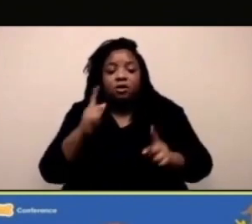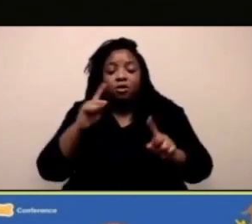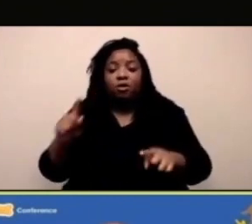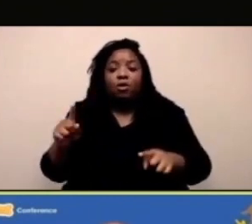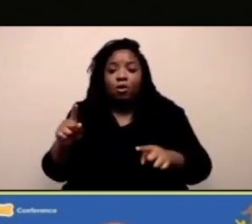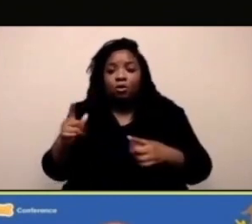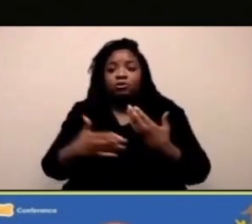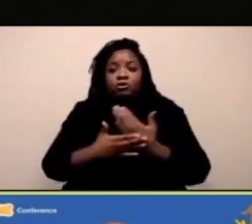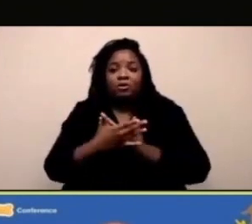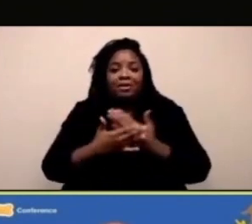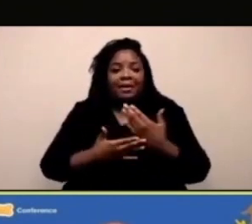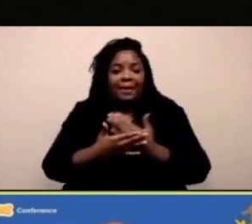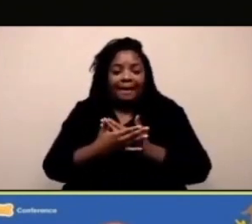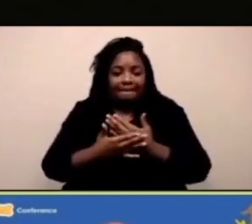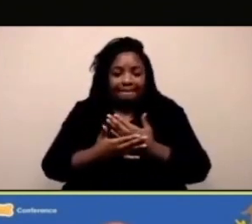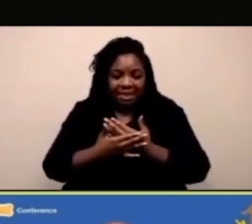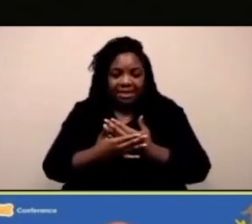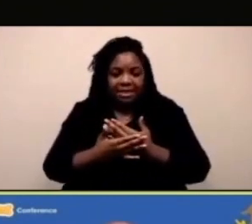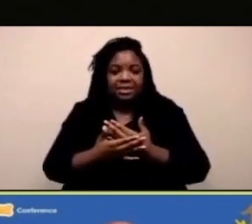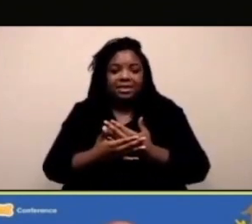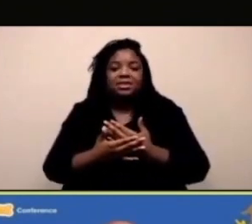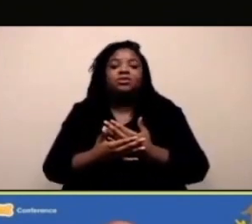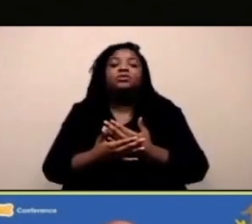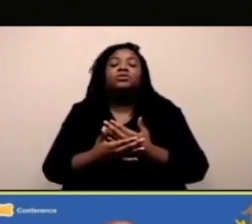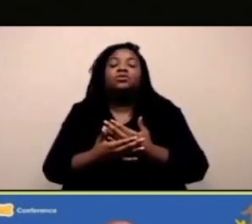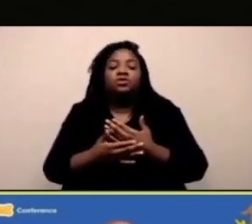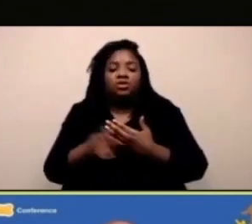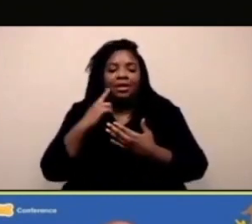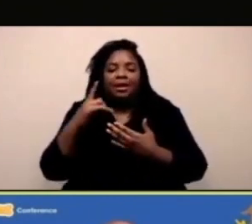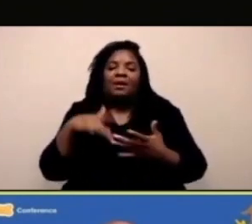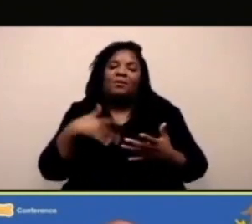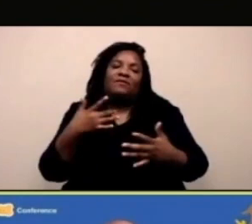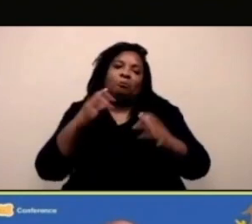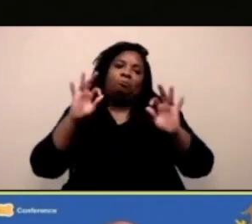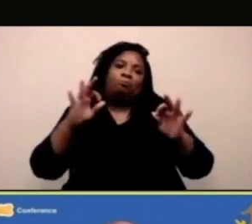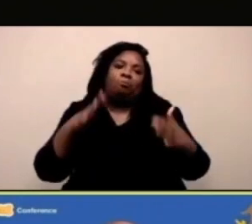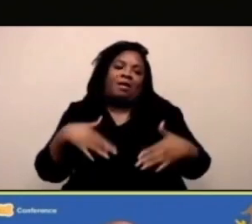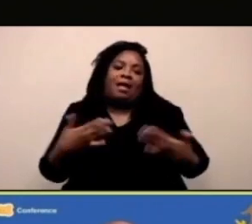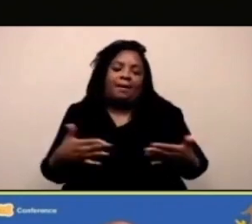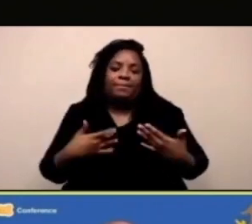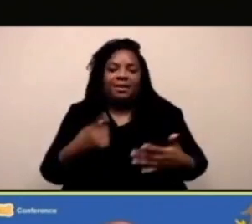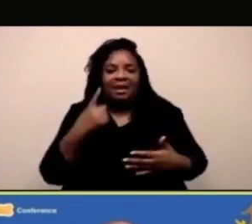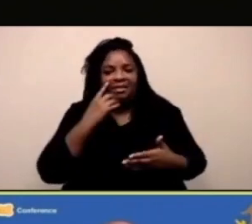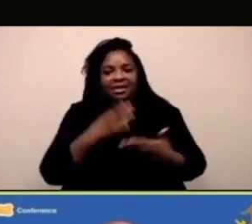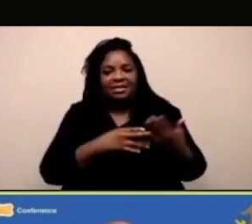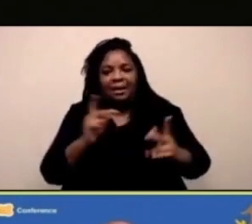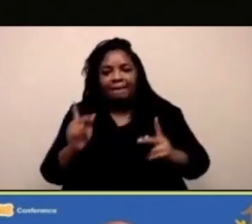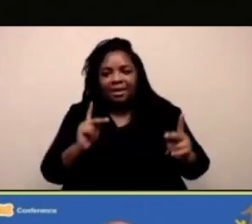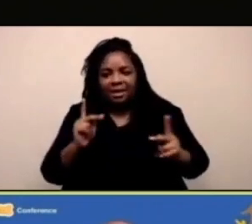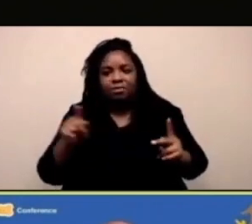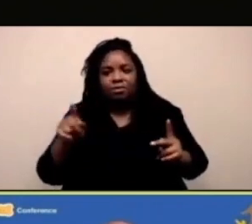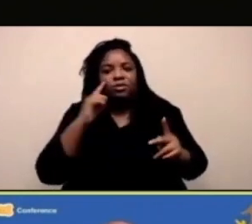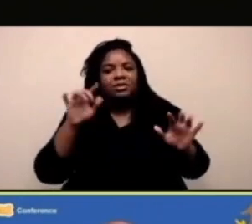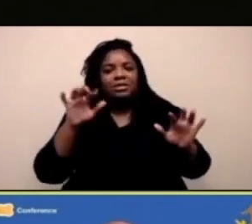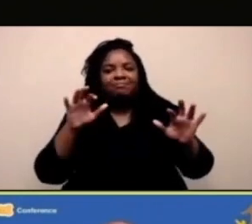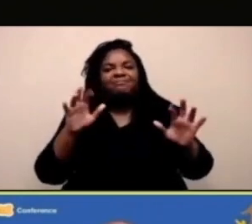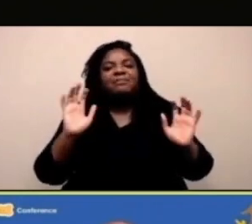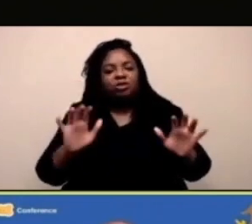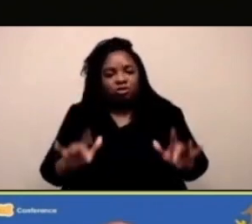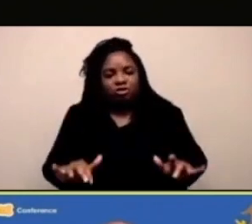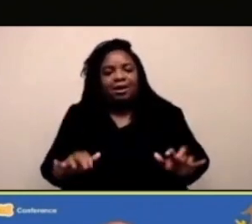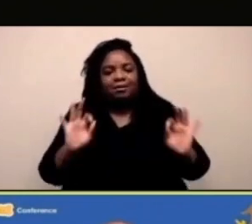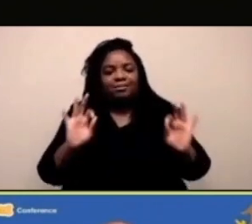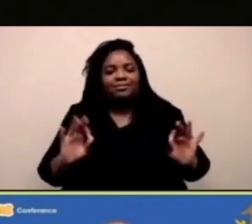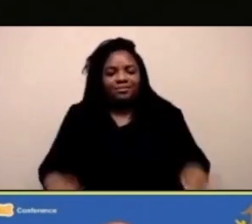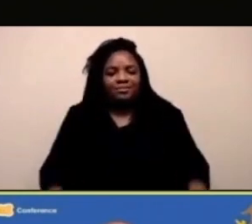enjoy the sun that is now available. So yeah, definitely great. Thank you for sharing, Aaron. And I think some people also had that in the chat too, which I thought was